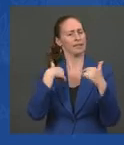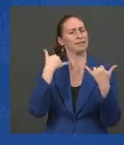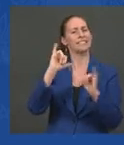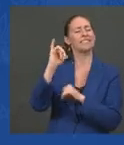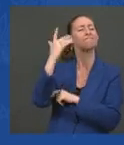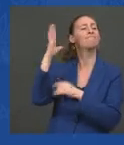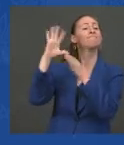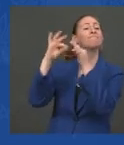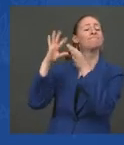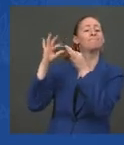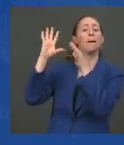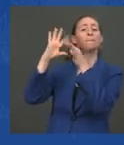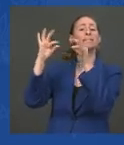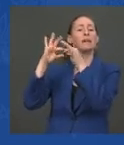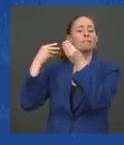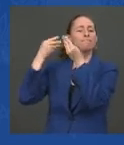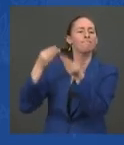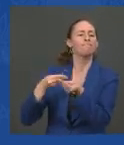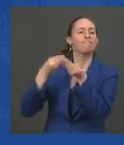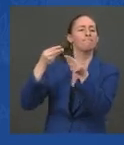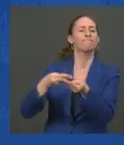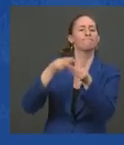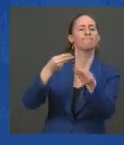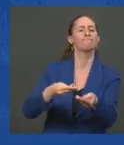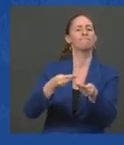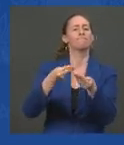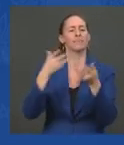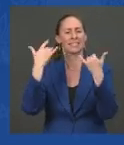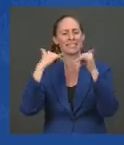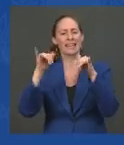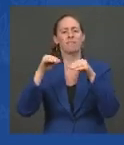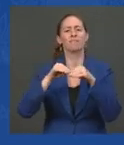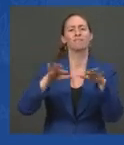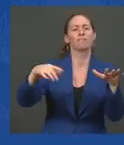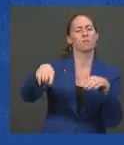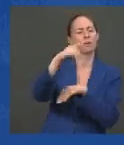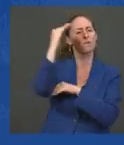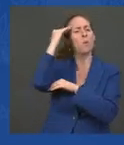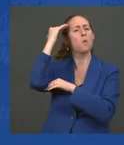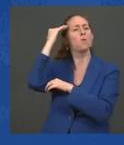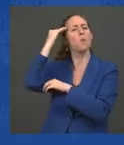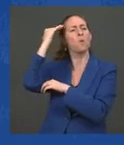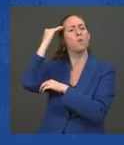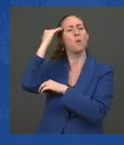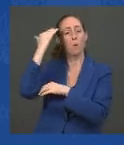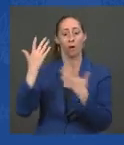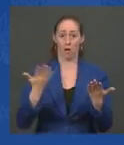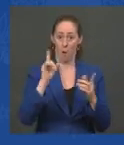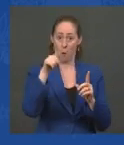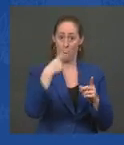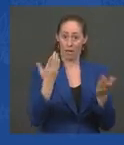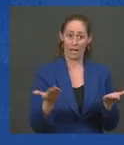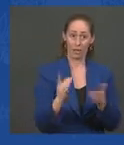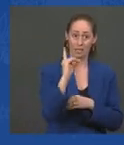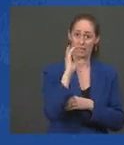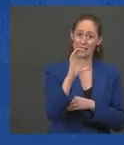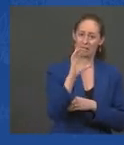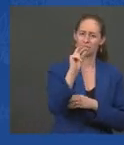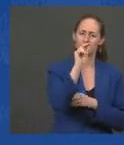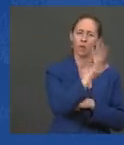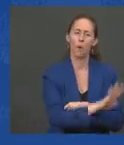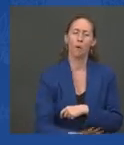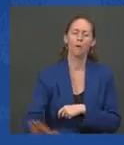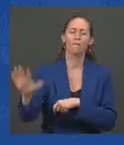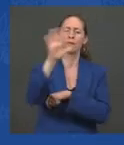whose words still echo, not only across this city, but throughout our country and our